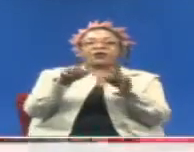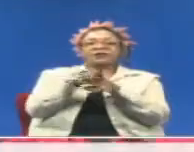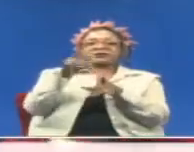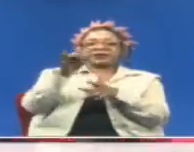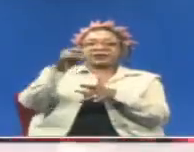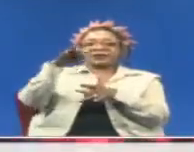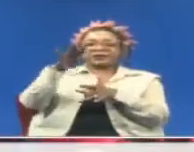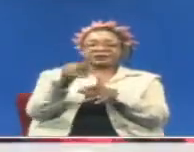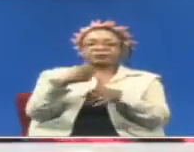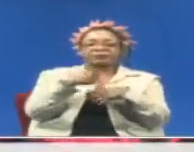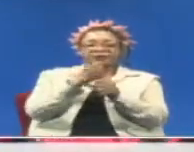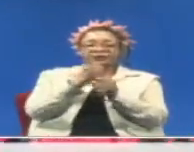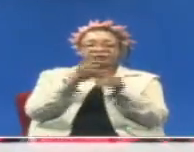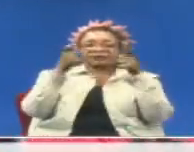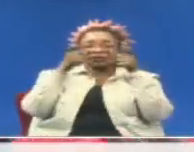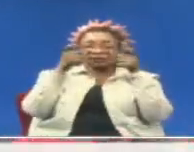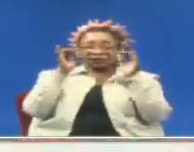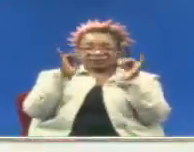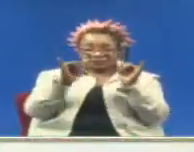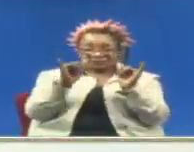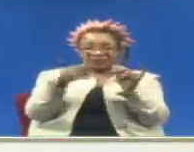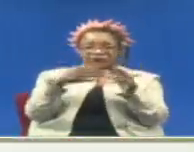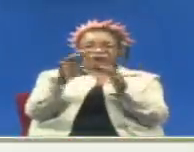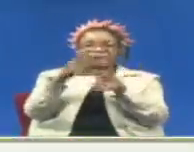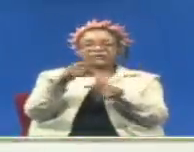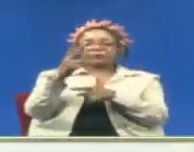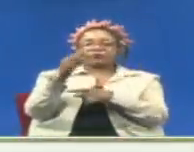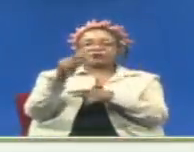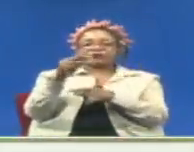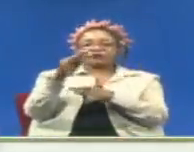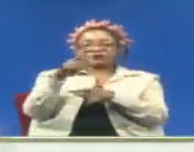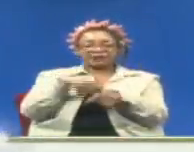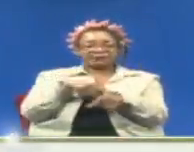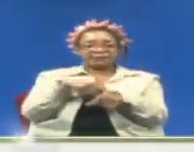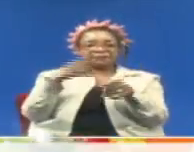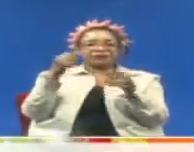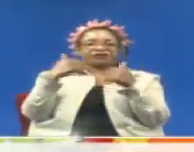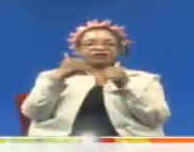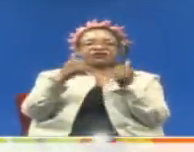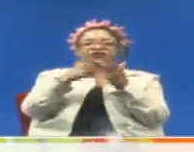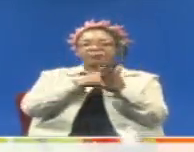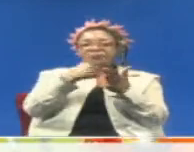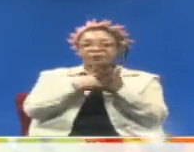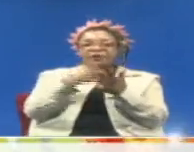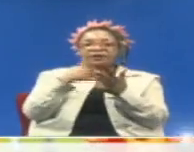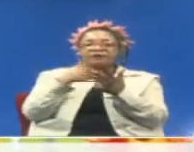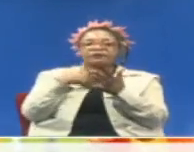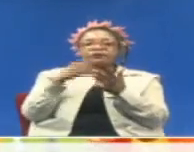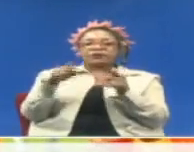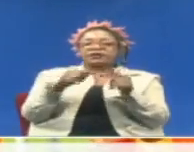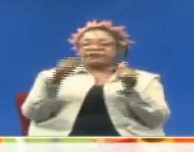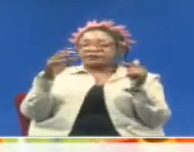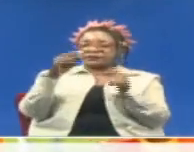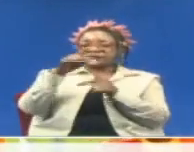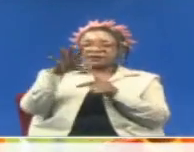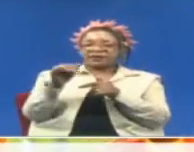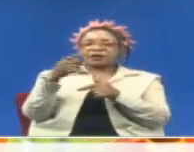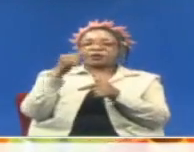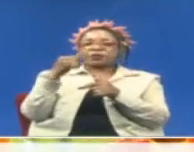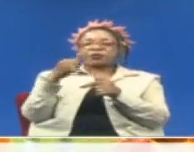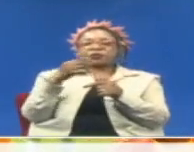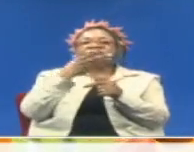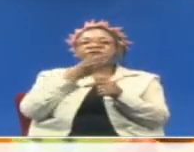winner to maintain Tusker's hopes of winning the double. The four-time champions dedicated the win to their defender Daniel Sakari, who lost his